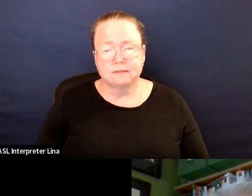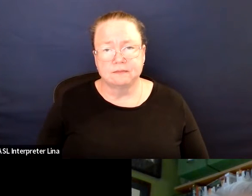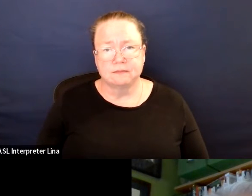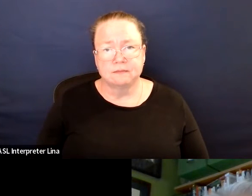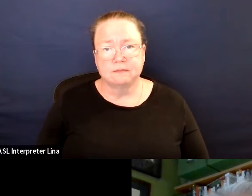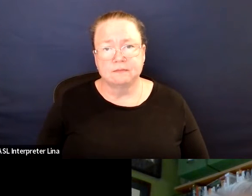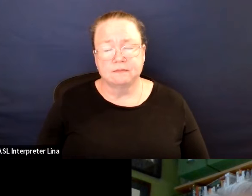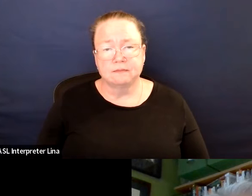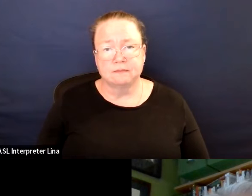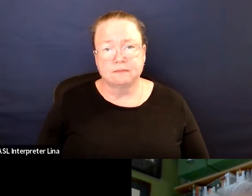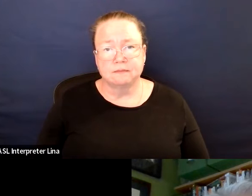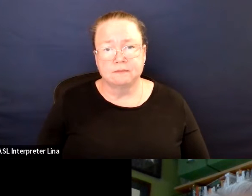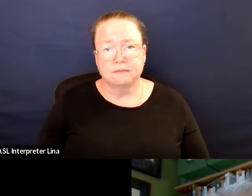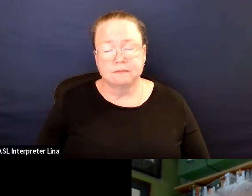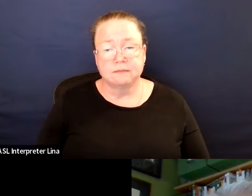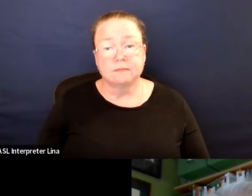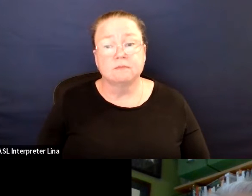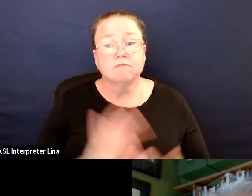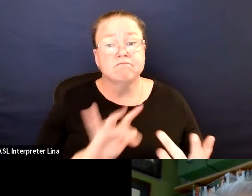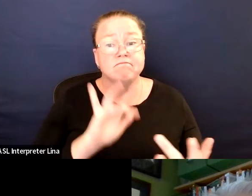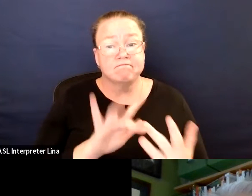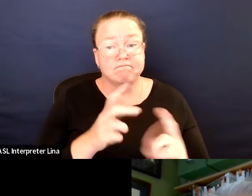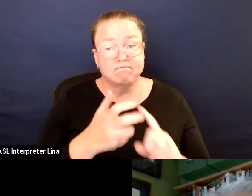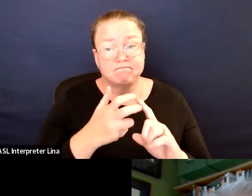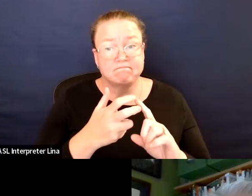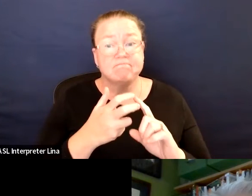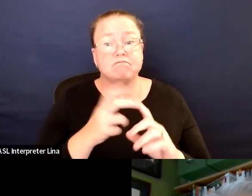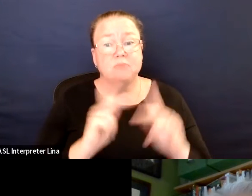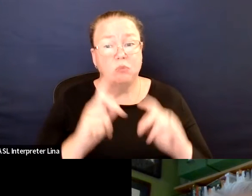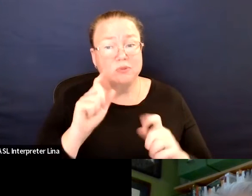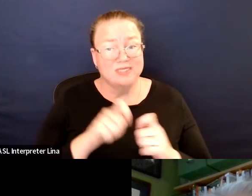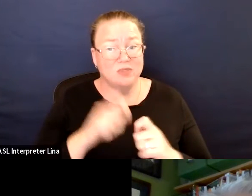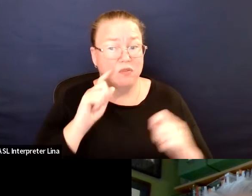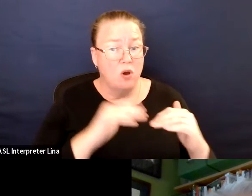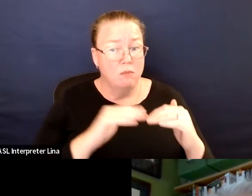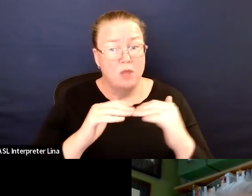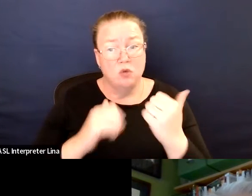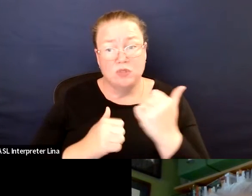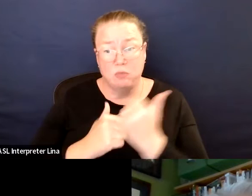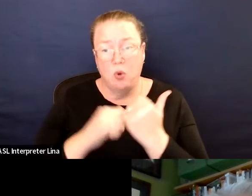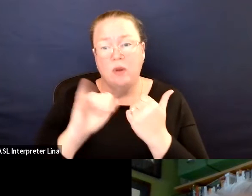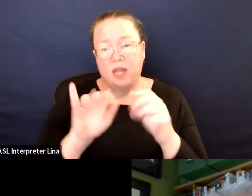reaching out for recruiting people specifically for peer support as well.